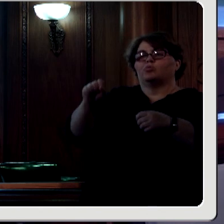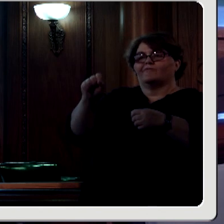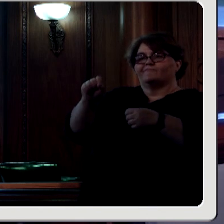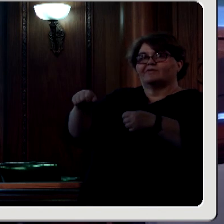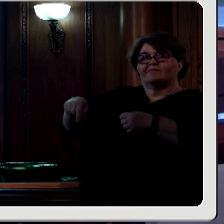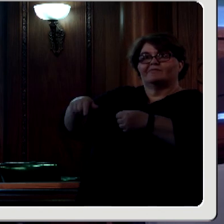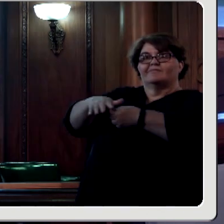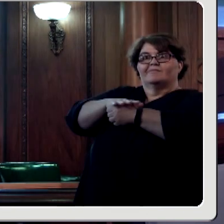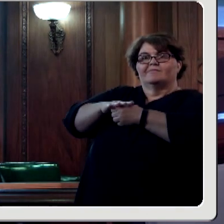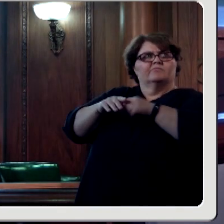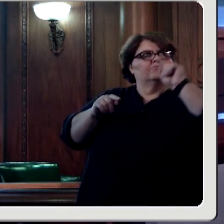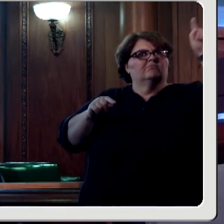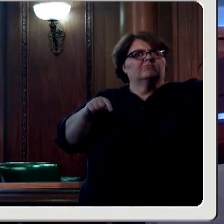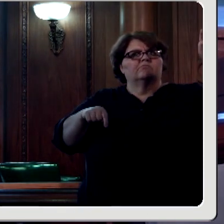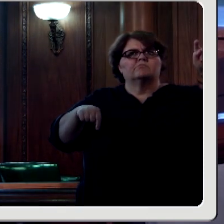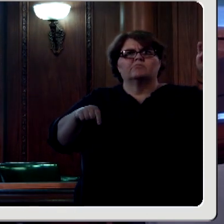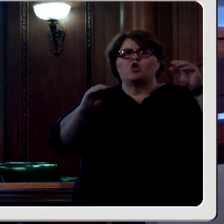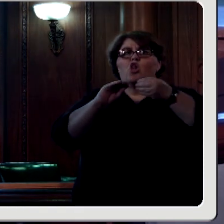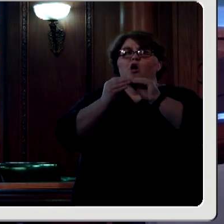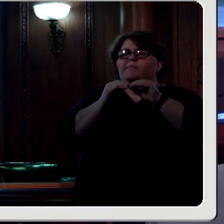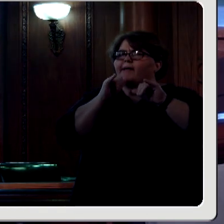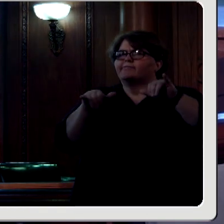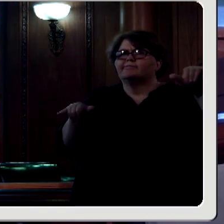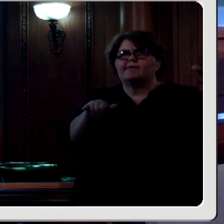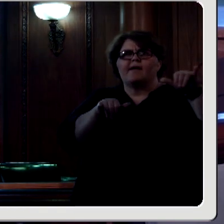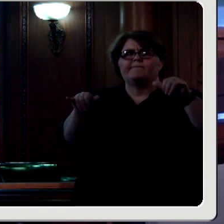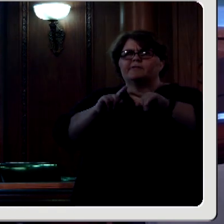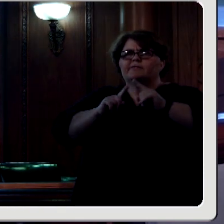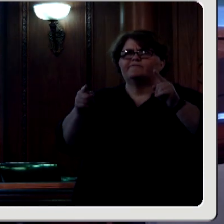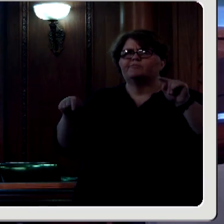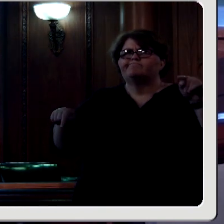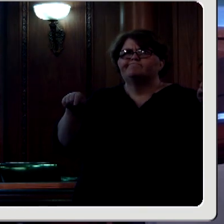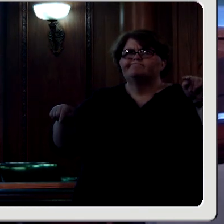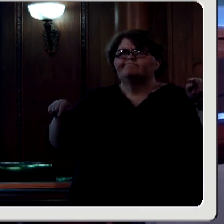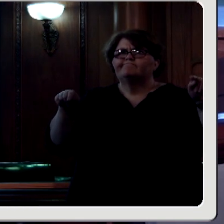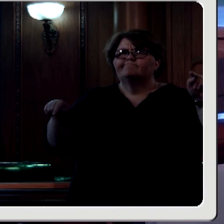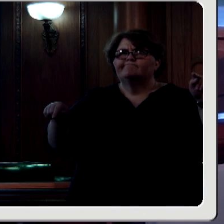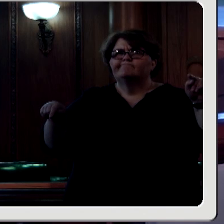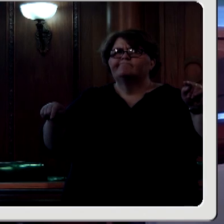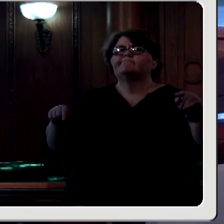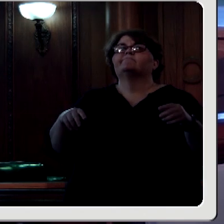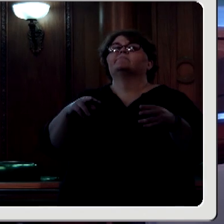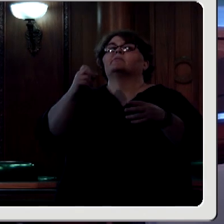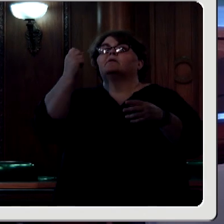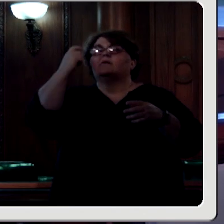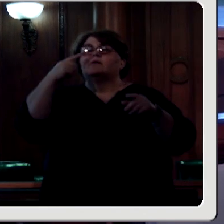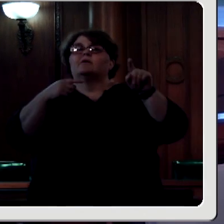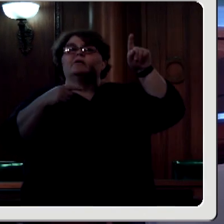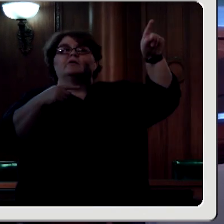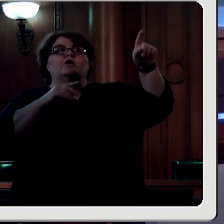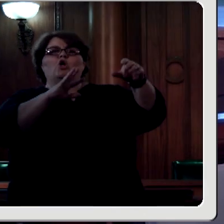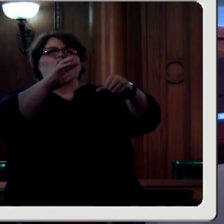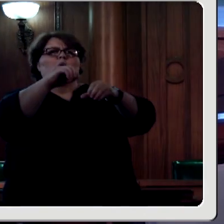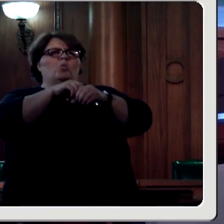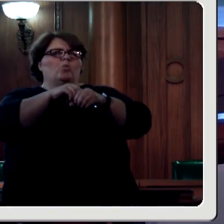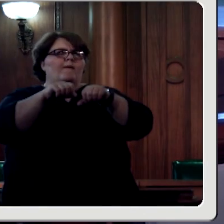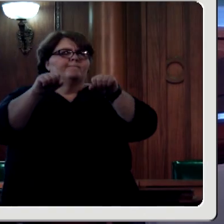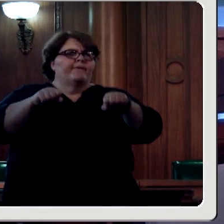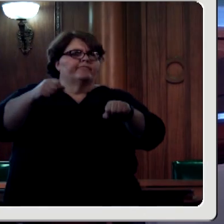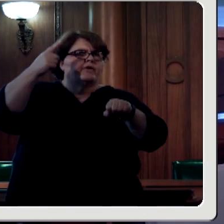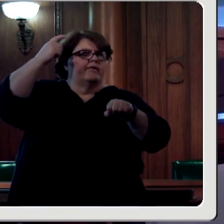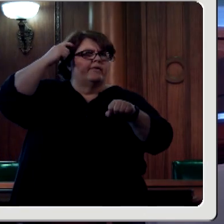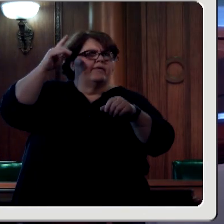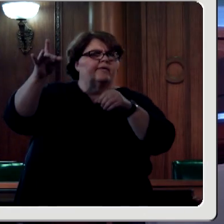we had a long weekend, but we want to stay consistent. Friday, we had 24 new cases.